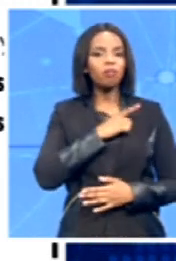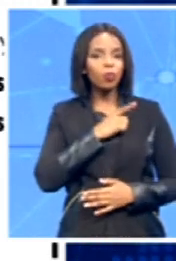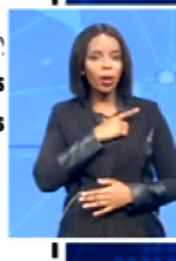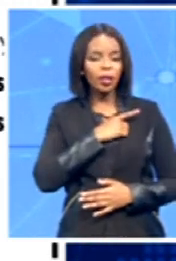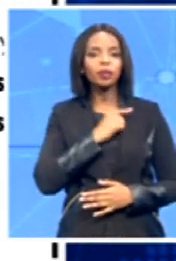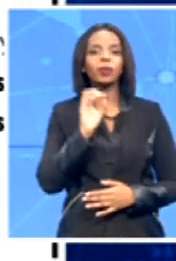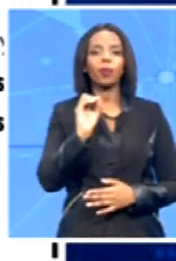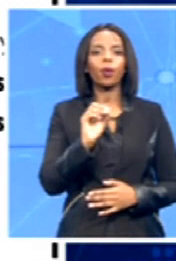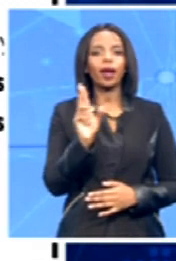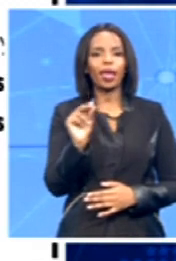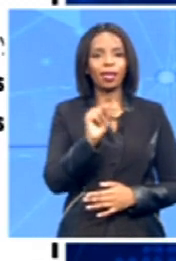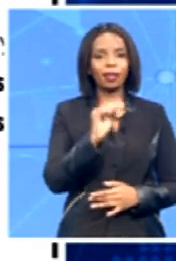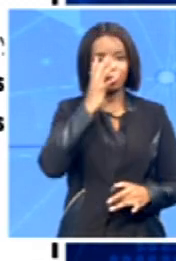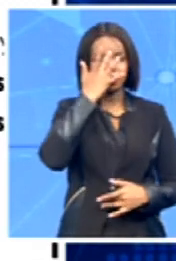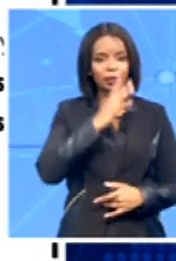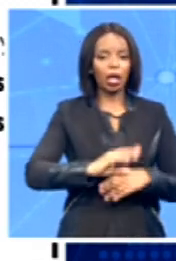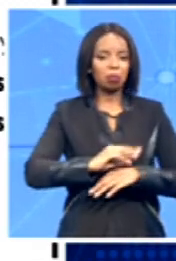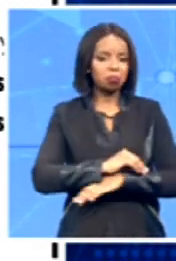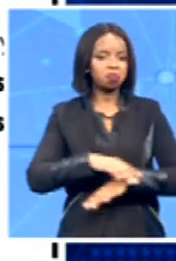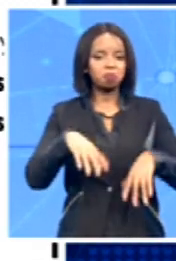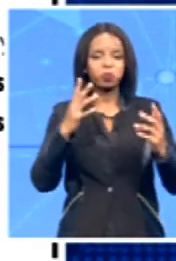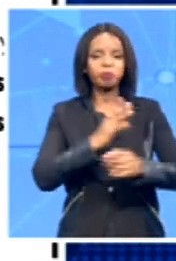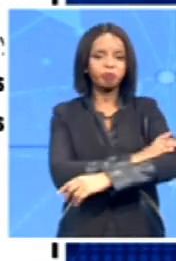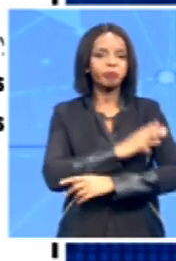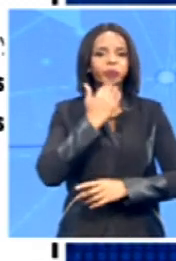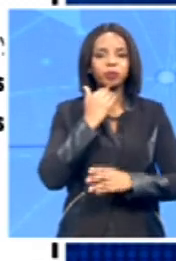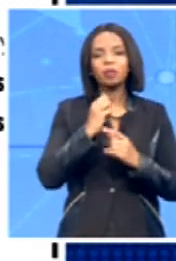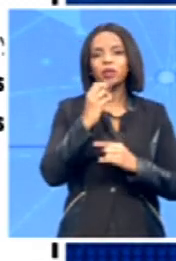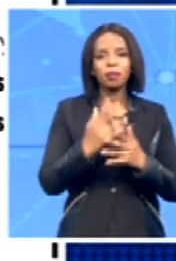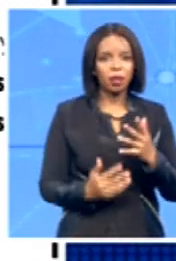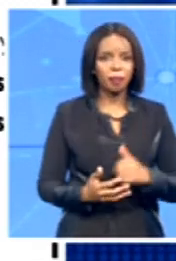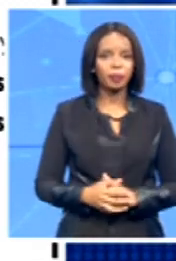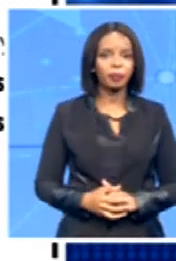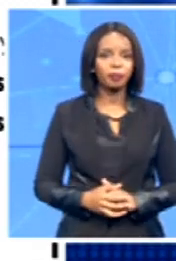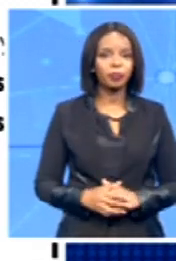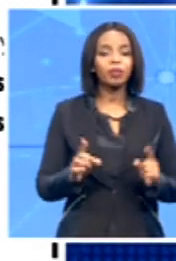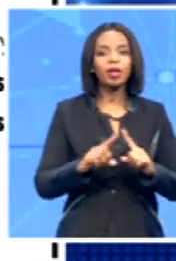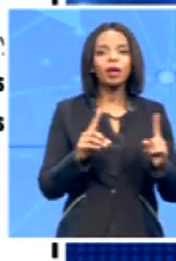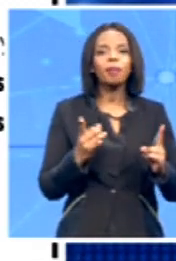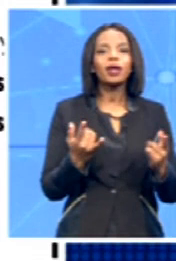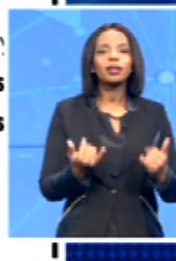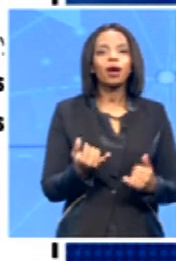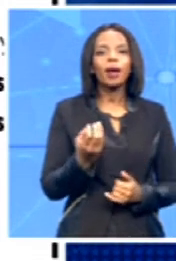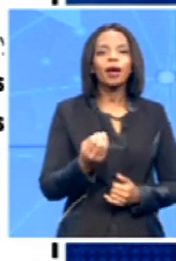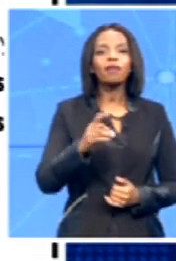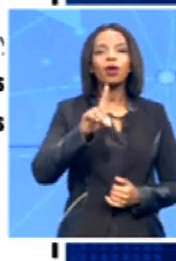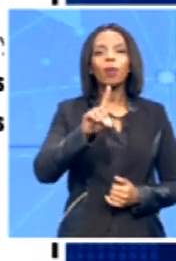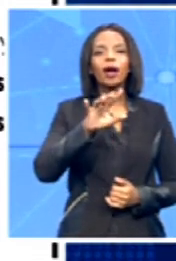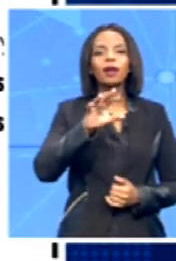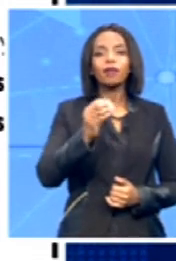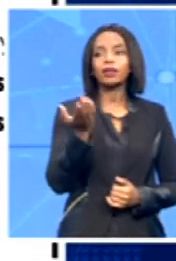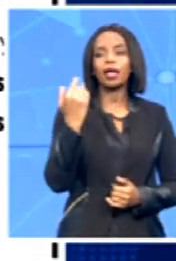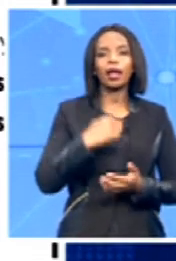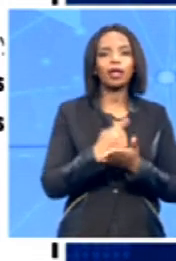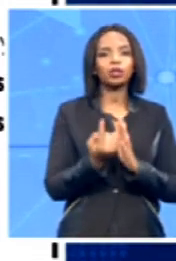is now down to 95 patients. That is now coming down steeply. It was about 150 last week. So you can see that's part of the hospital decline.